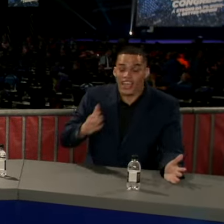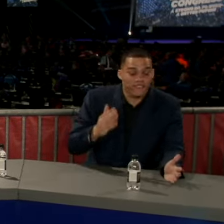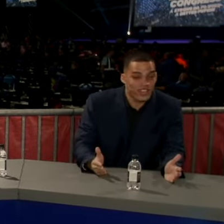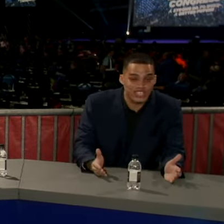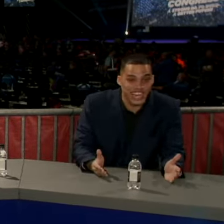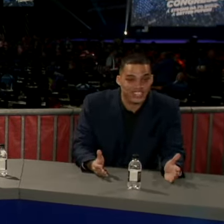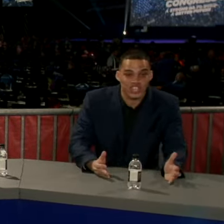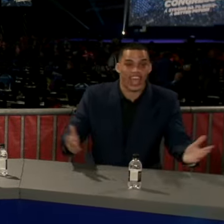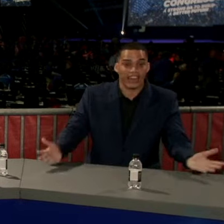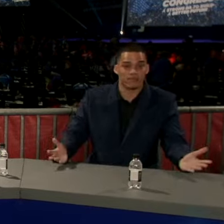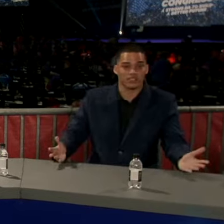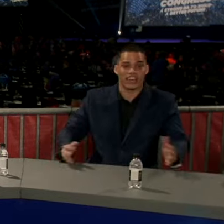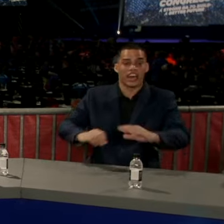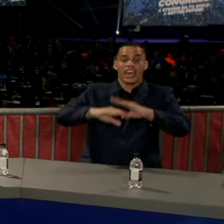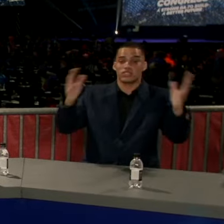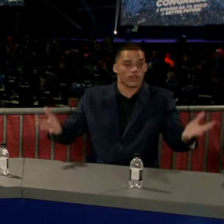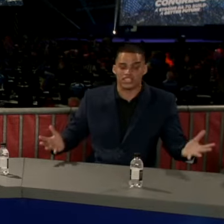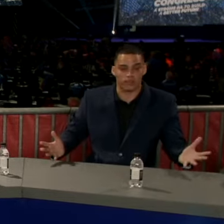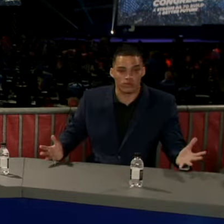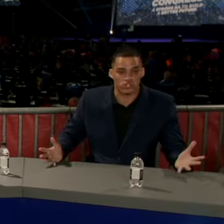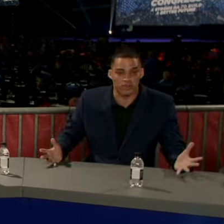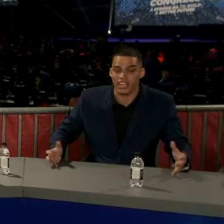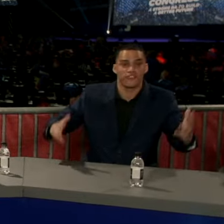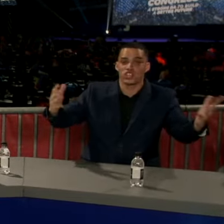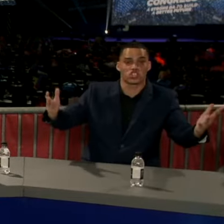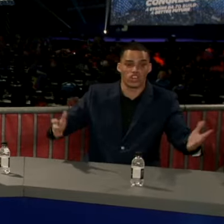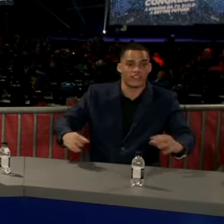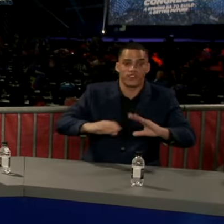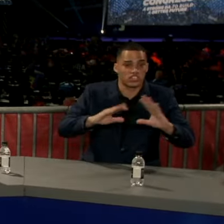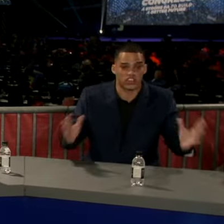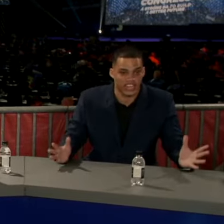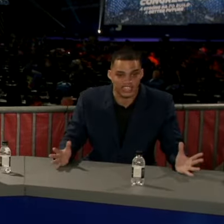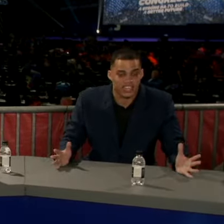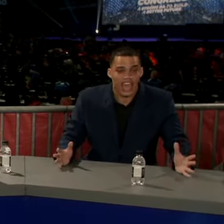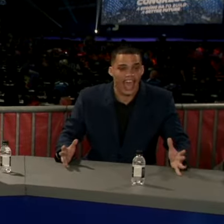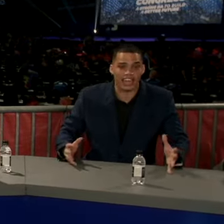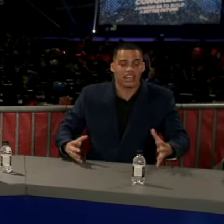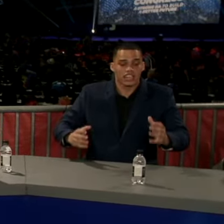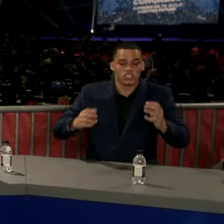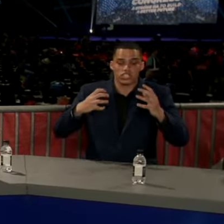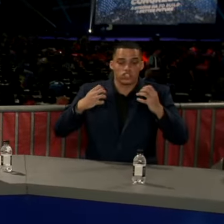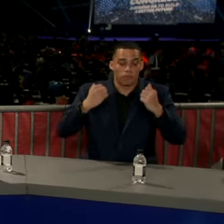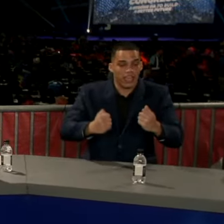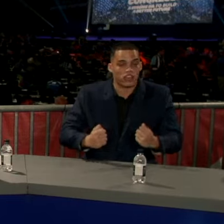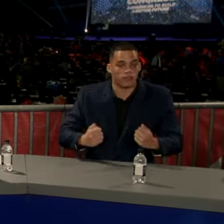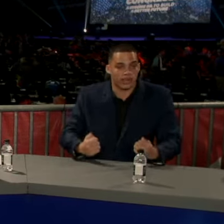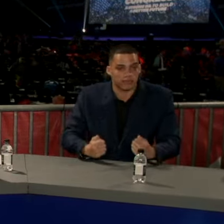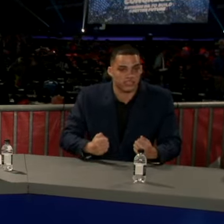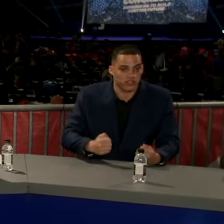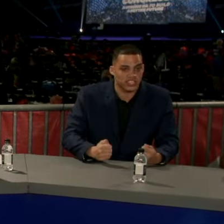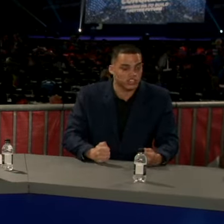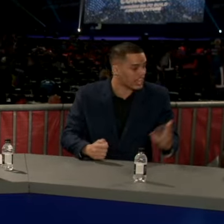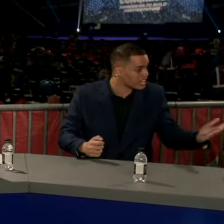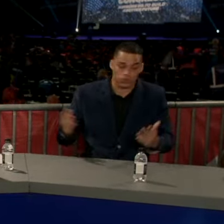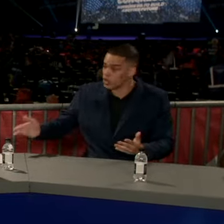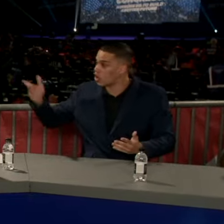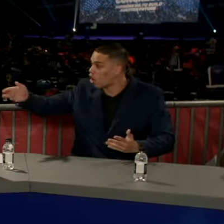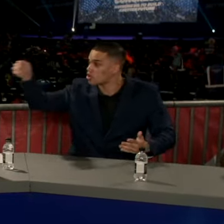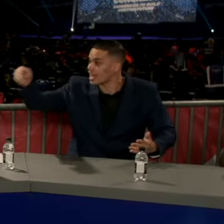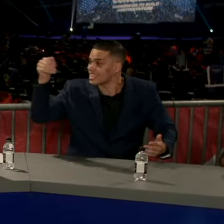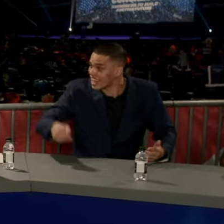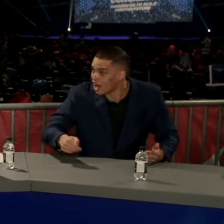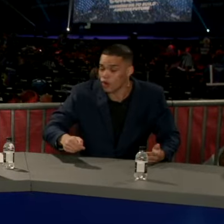it. It feels electric. The atmosphere is what it's supposed to be. It feels good. It feels the greatest. And just to be on the precipice of history, as